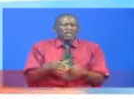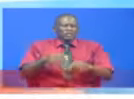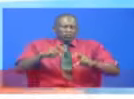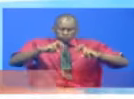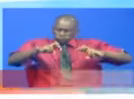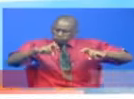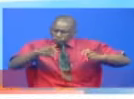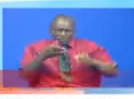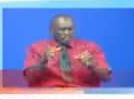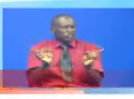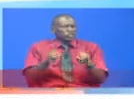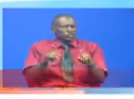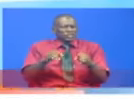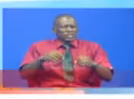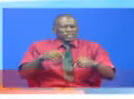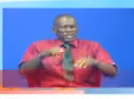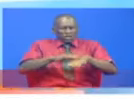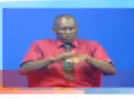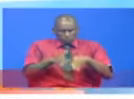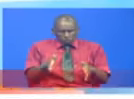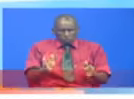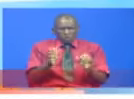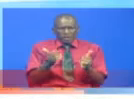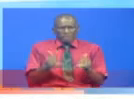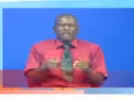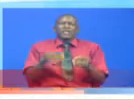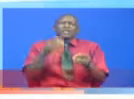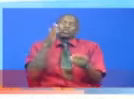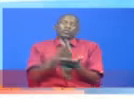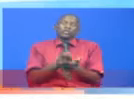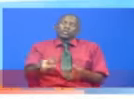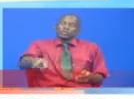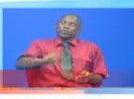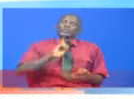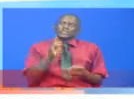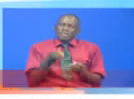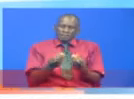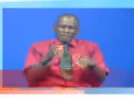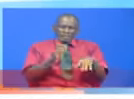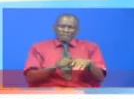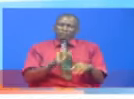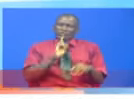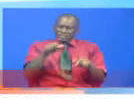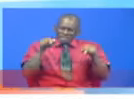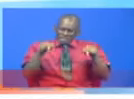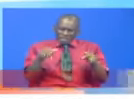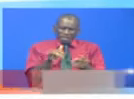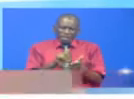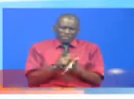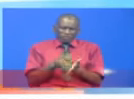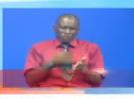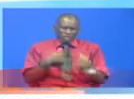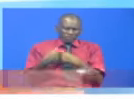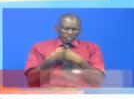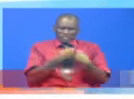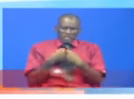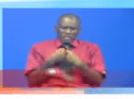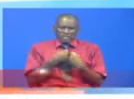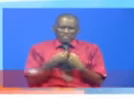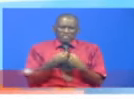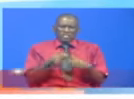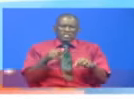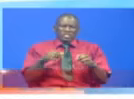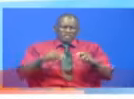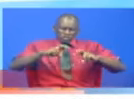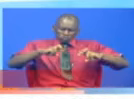some places. And indeed, we did say on several occasions here that there has been a challenge in